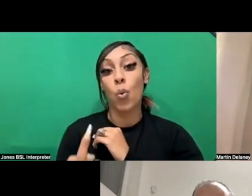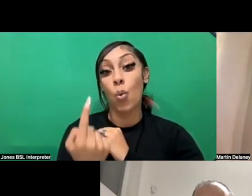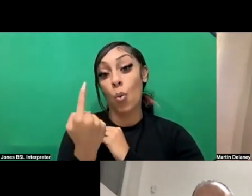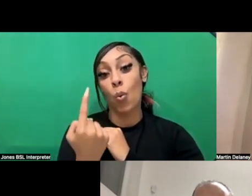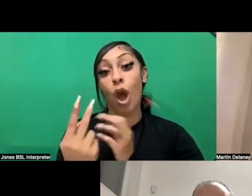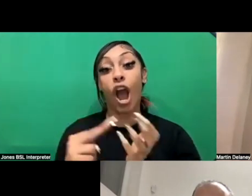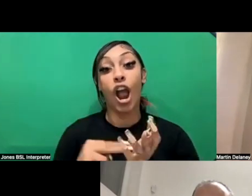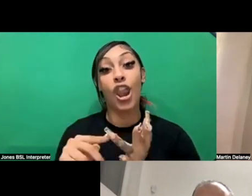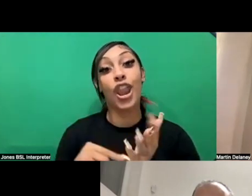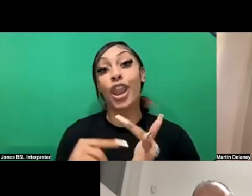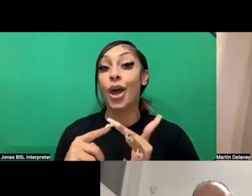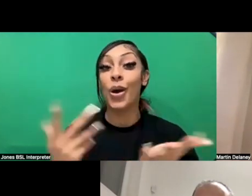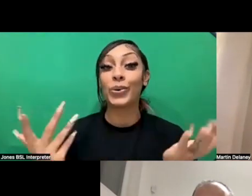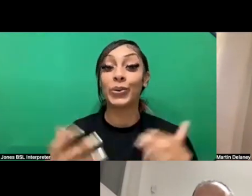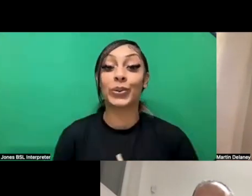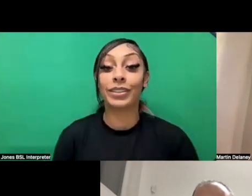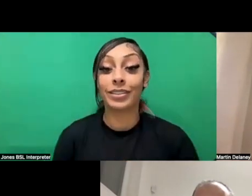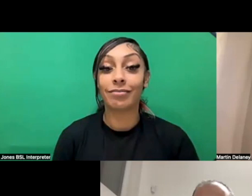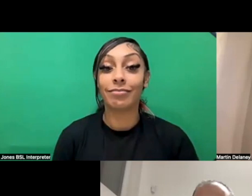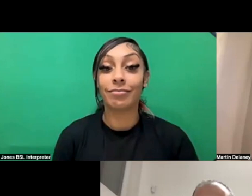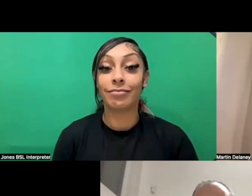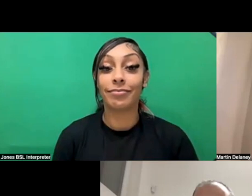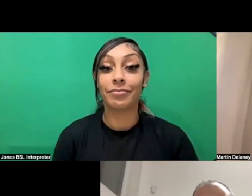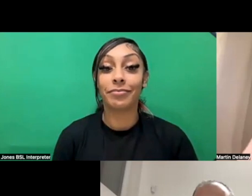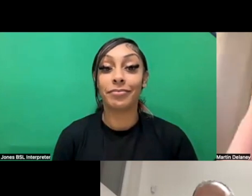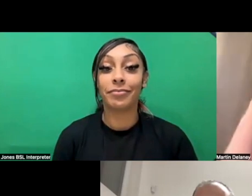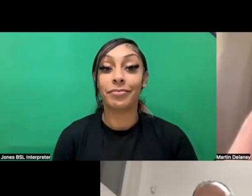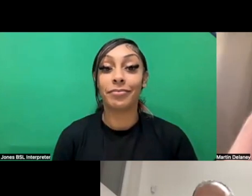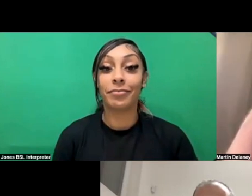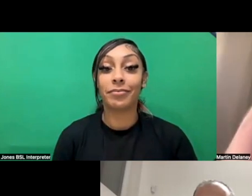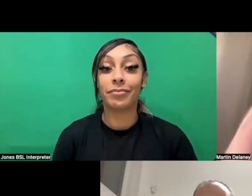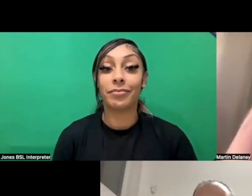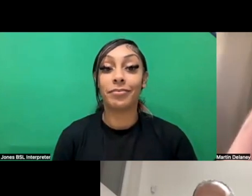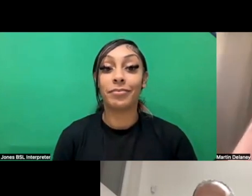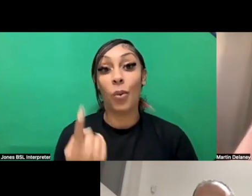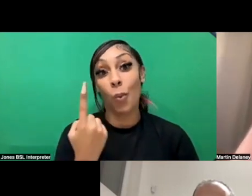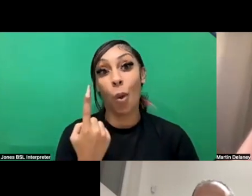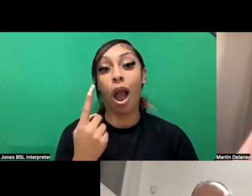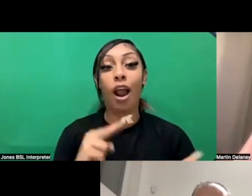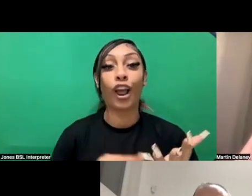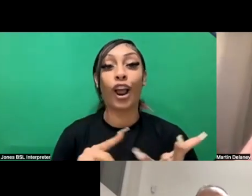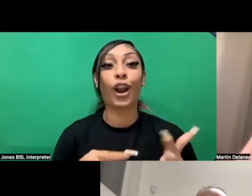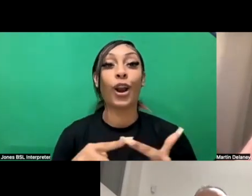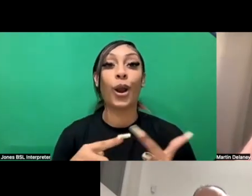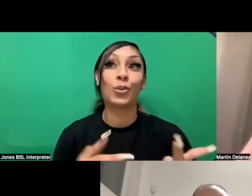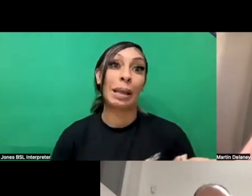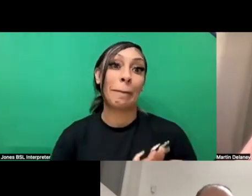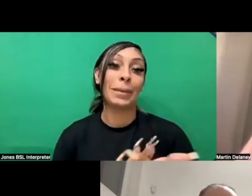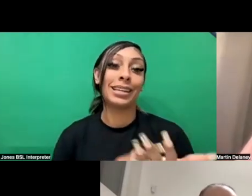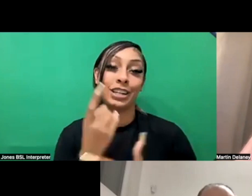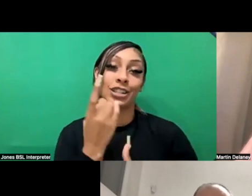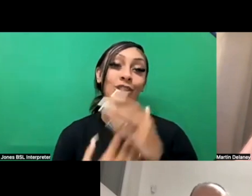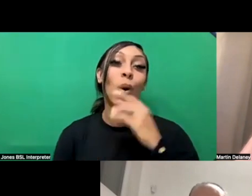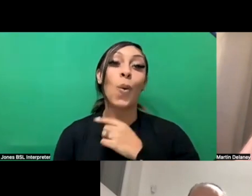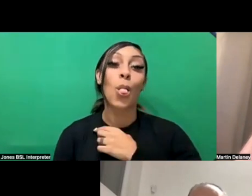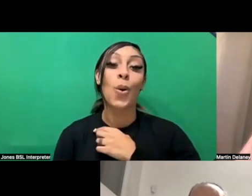one-note solos. That's what soloing is. Solo means it's one note, and those are very highly